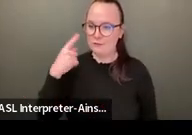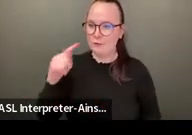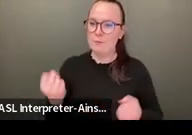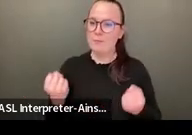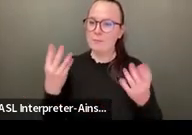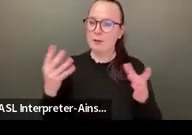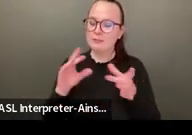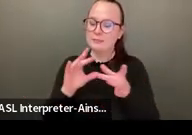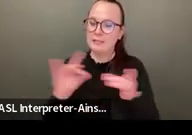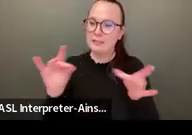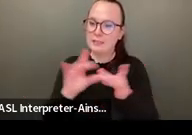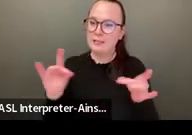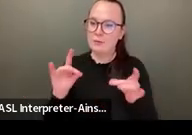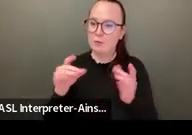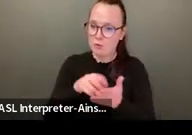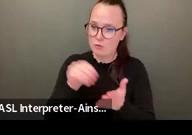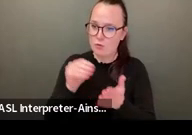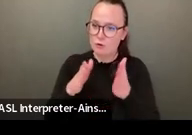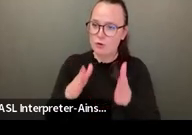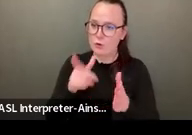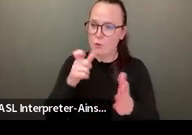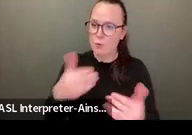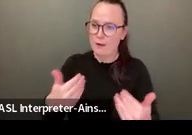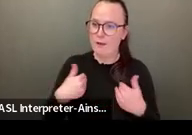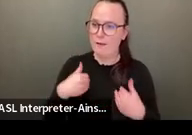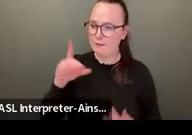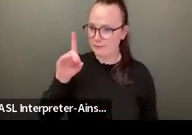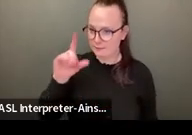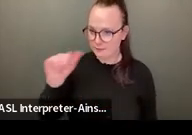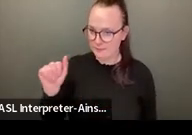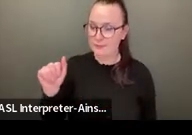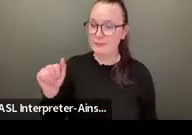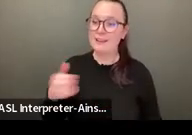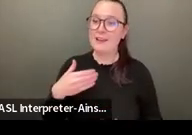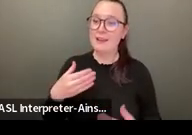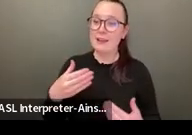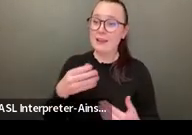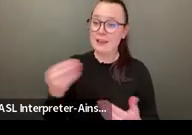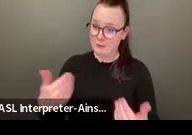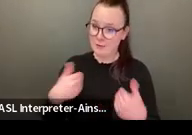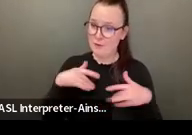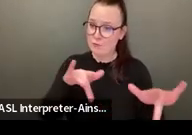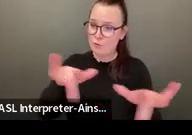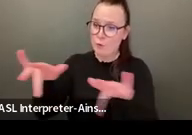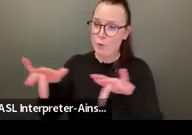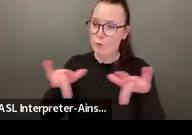with disabilities. And we do have a recorded training around that